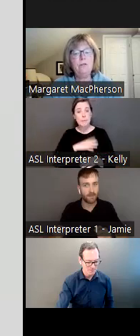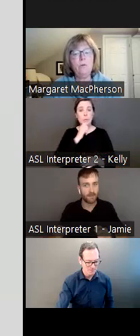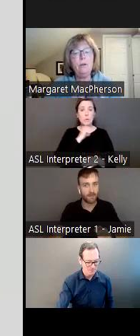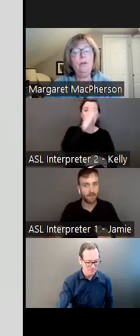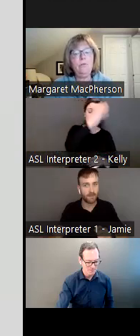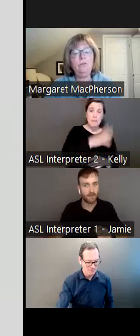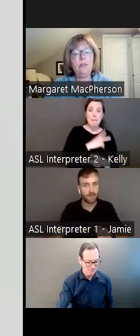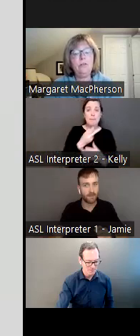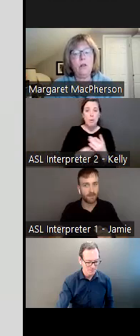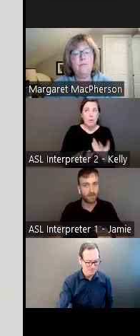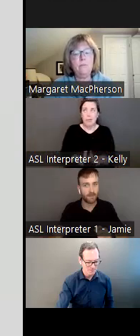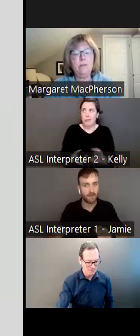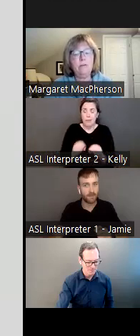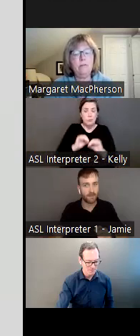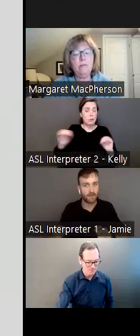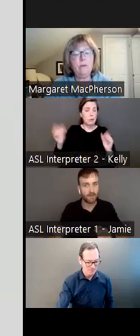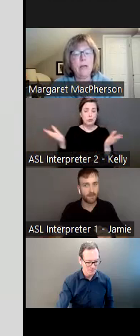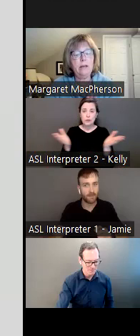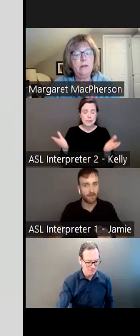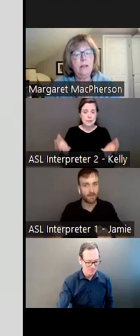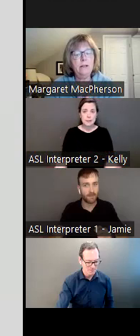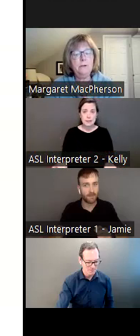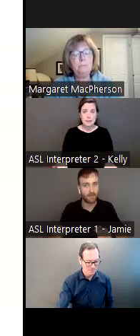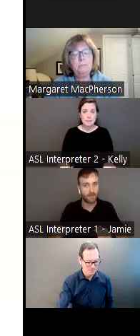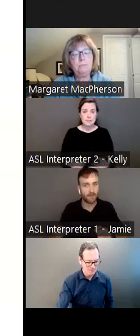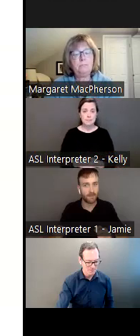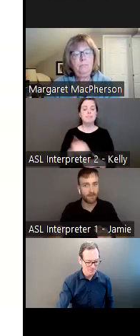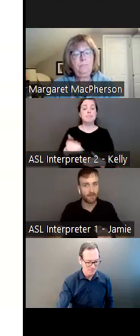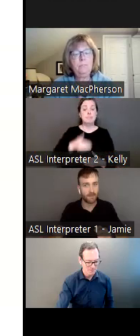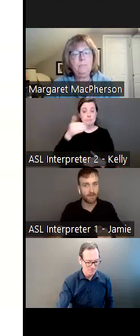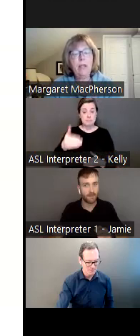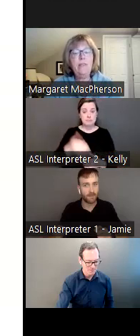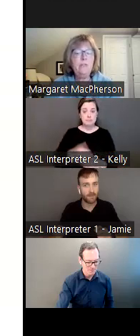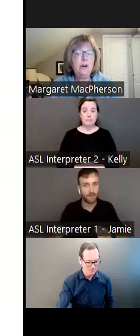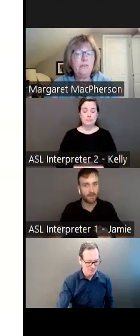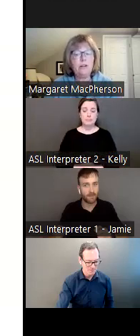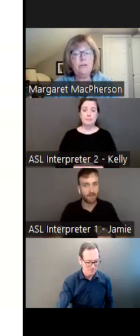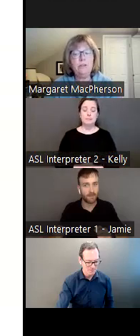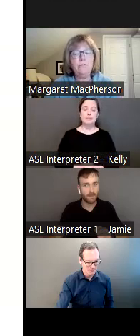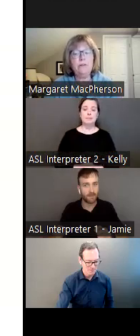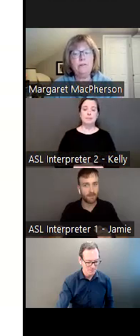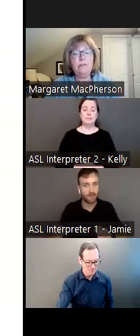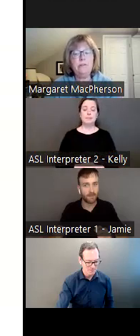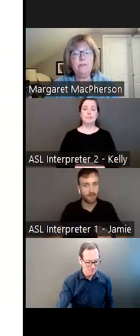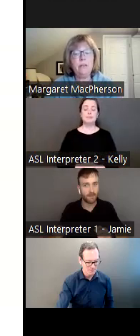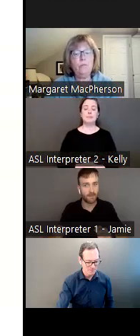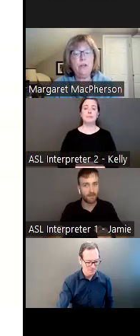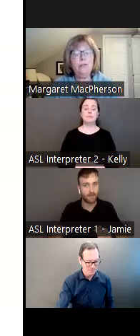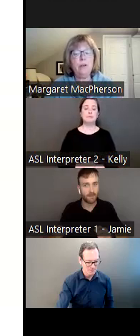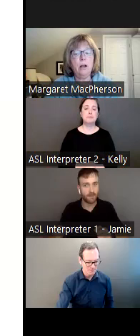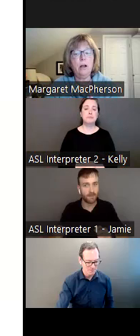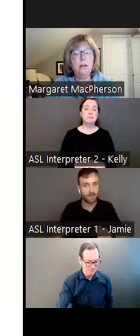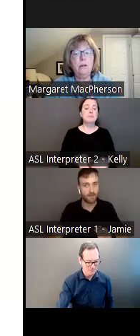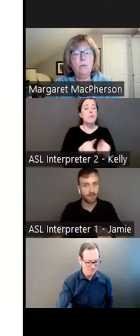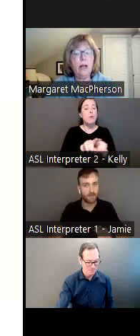So, these things all have a reason. Go ahead. And then there are sector differences in